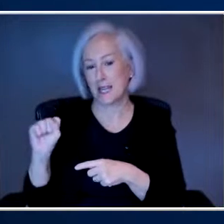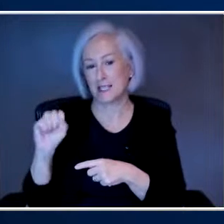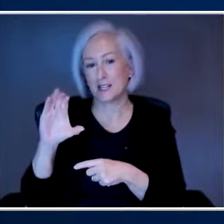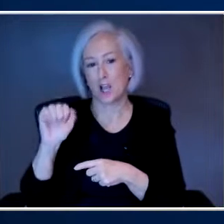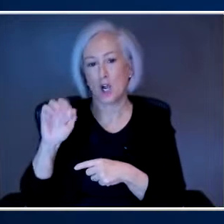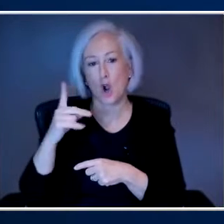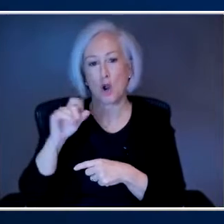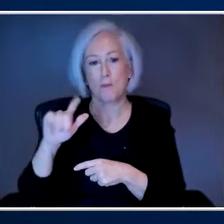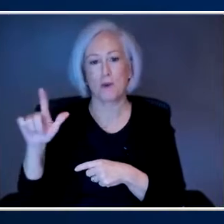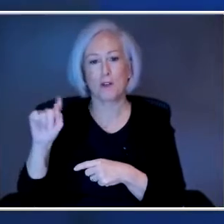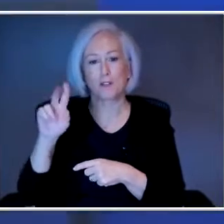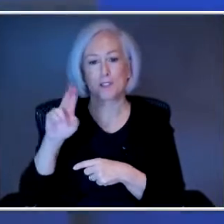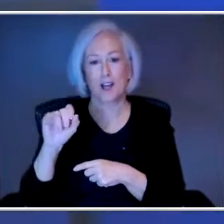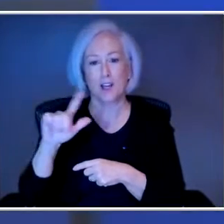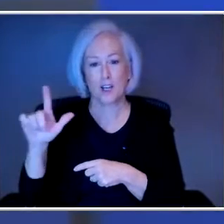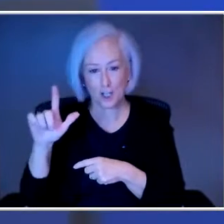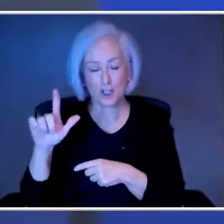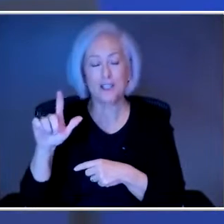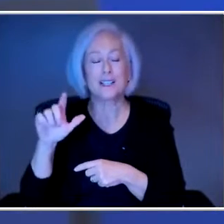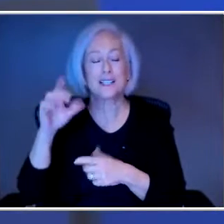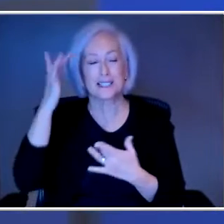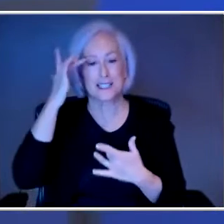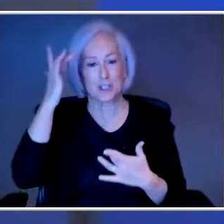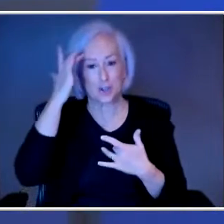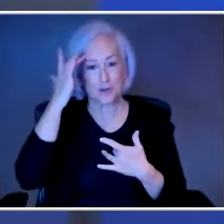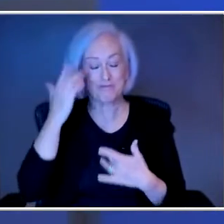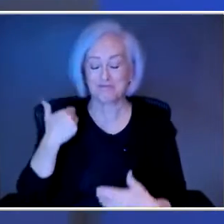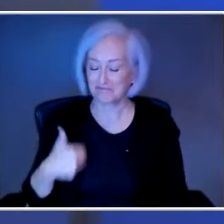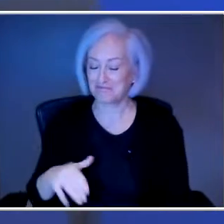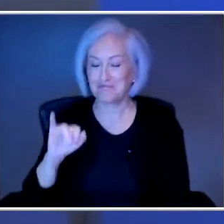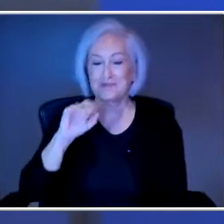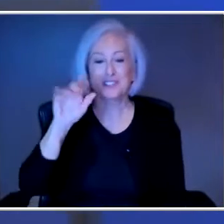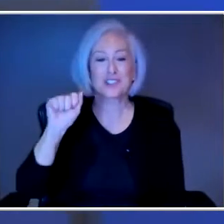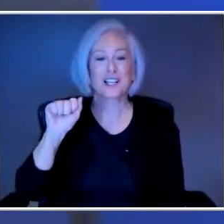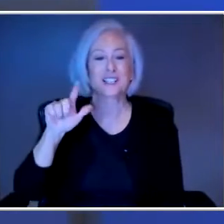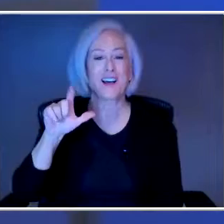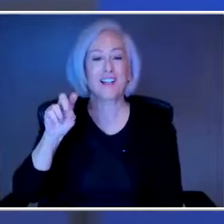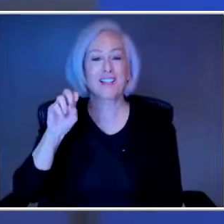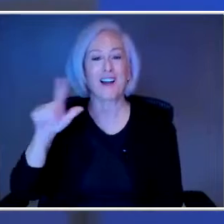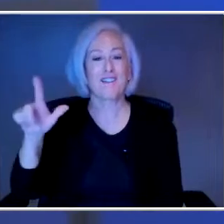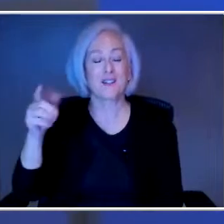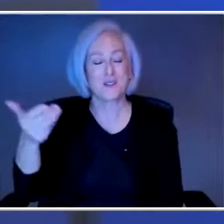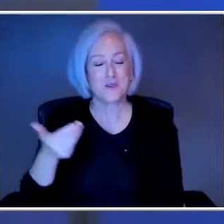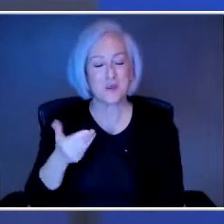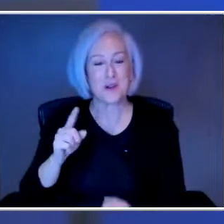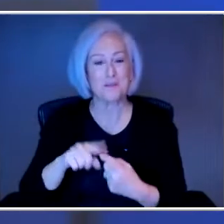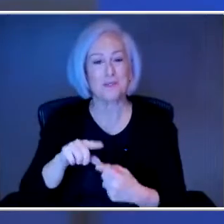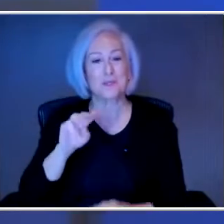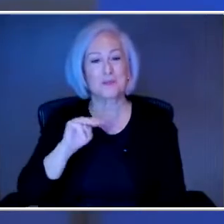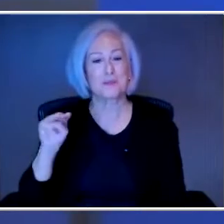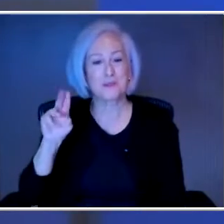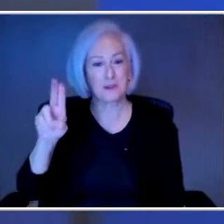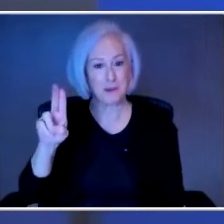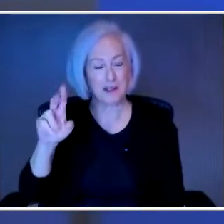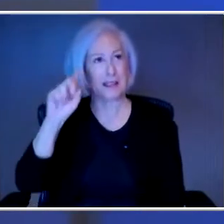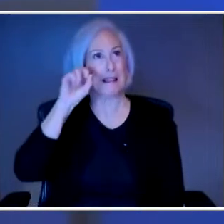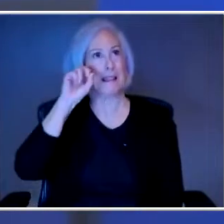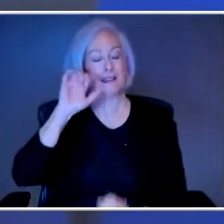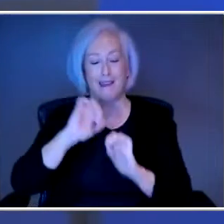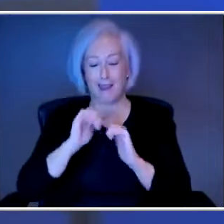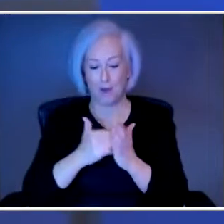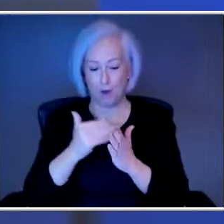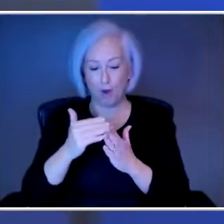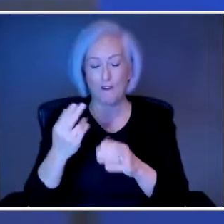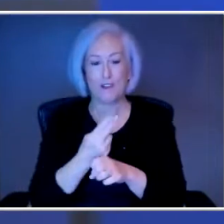Good morning, I'm Jessica Lovell, and welcome to the Morning Medical Update. Think of how often you use your hands, eating,